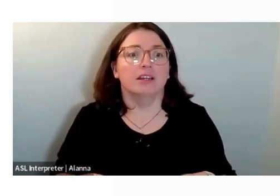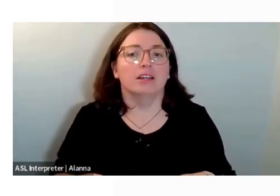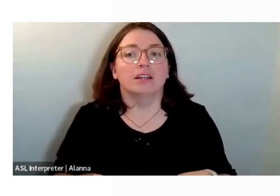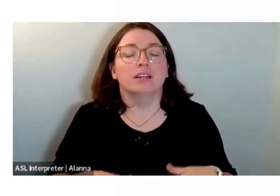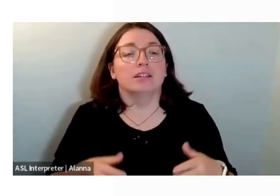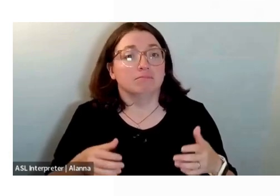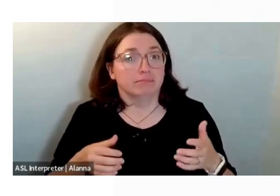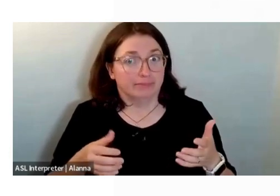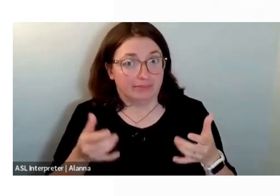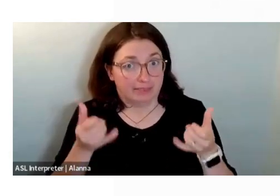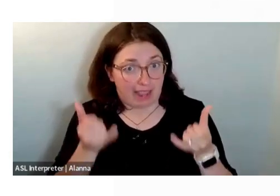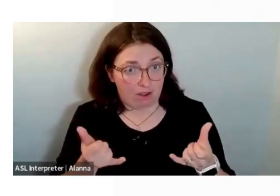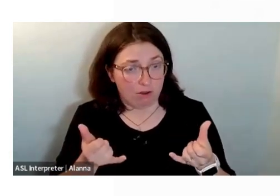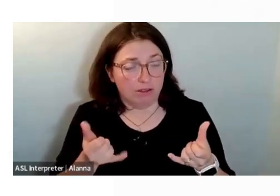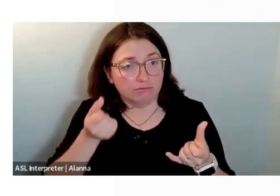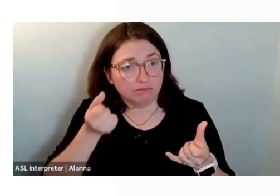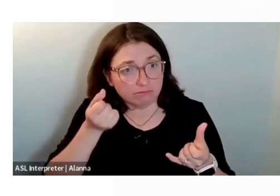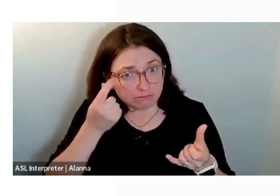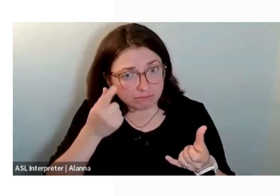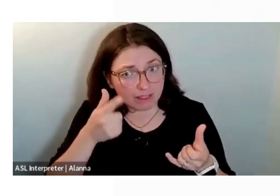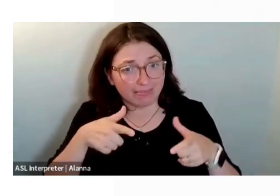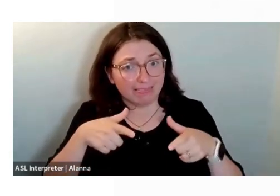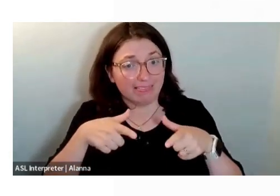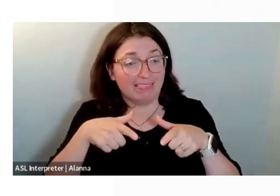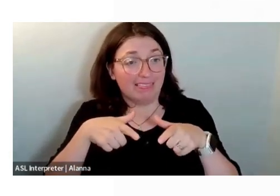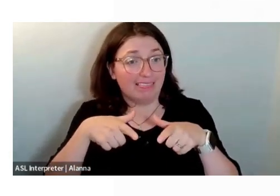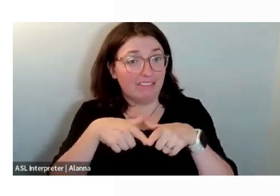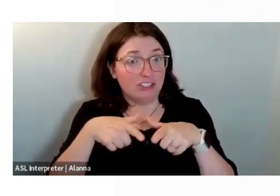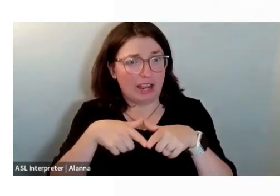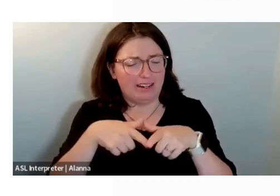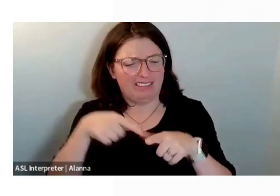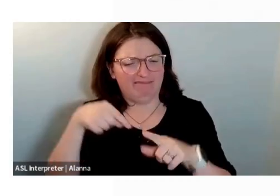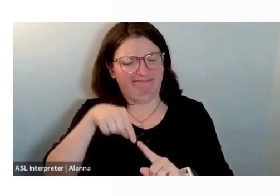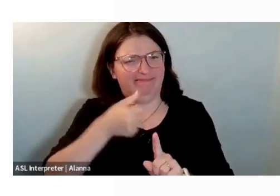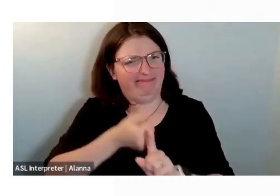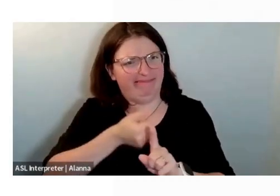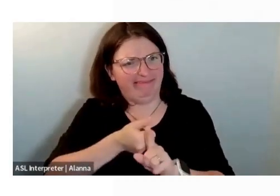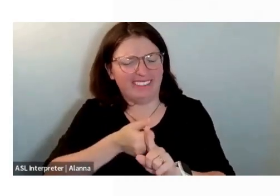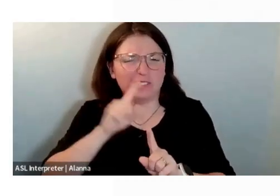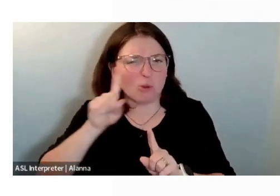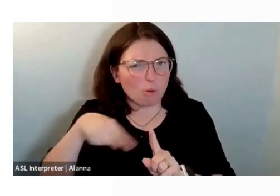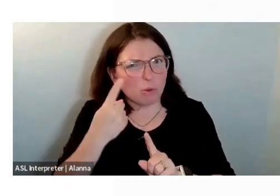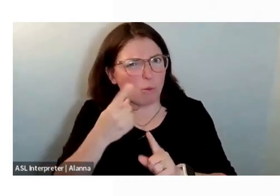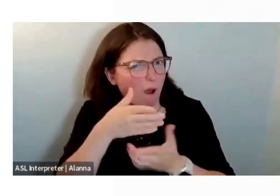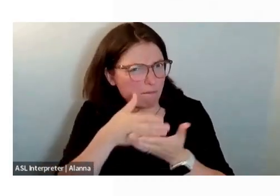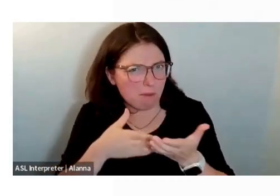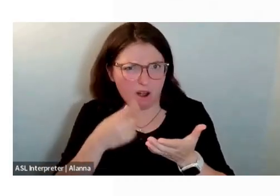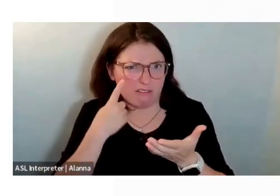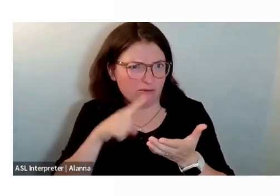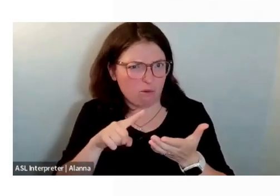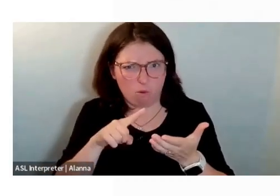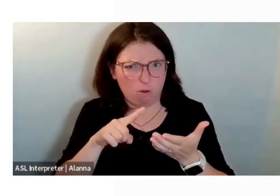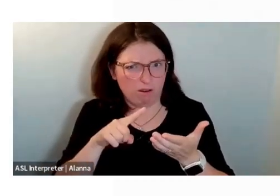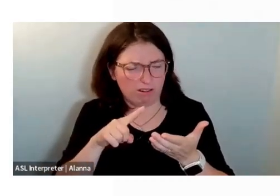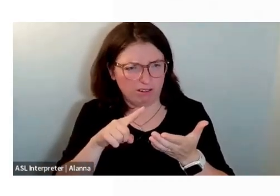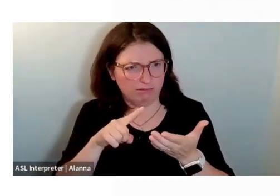now that the vagina is only one part of the genitals, that people